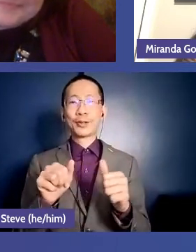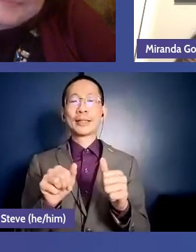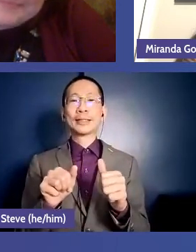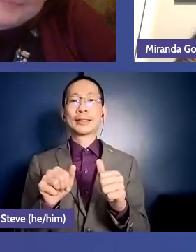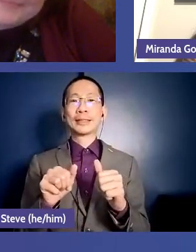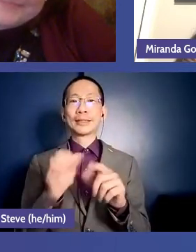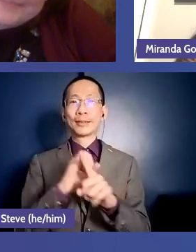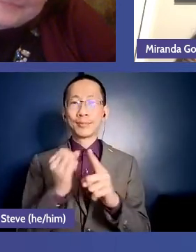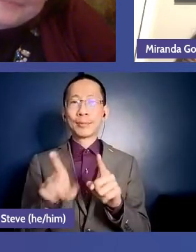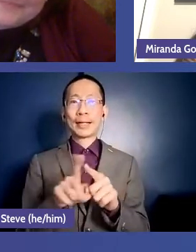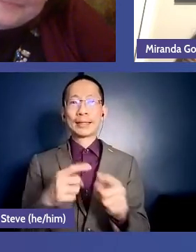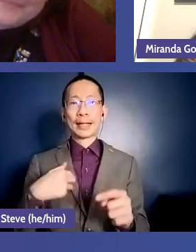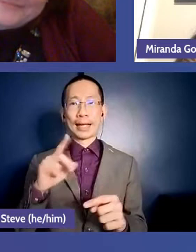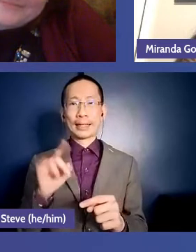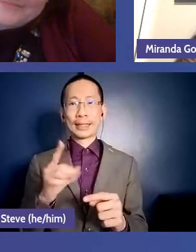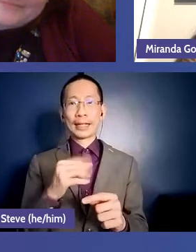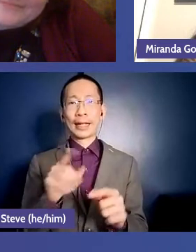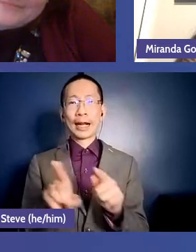And also